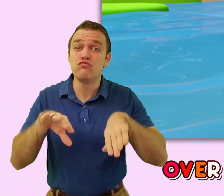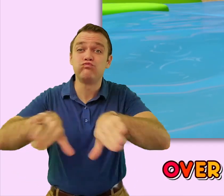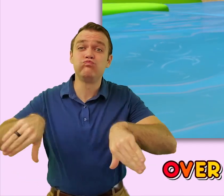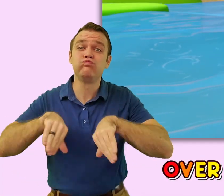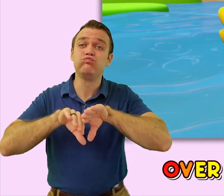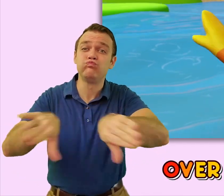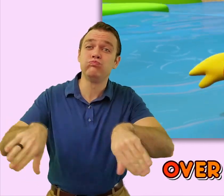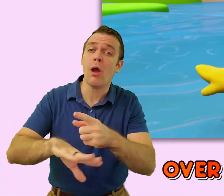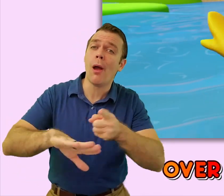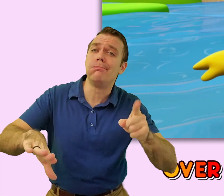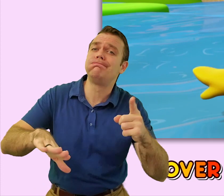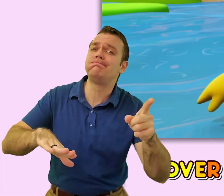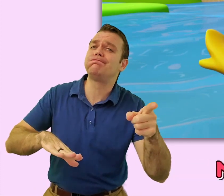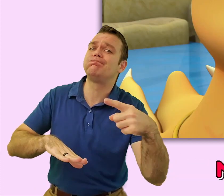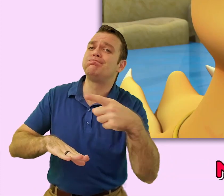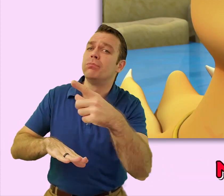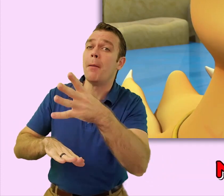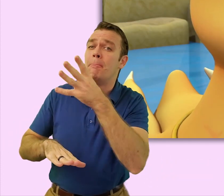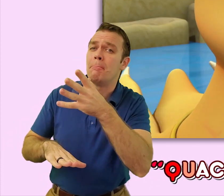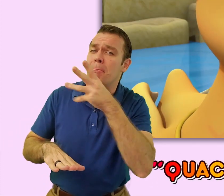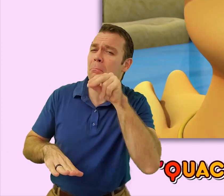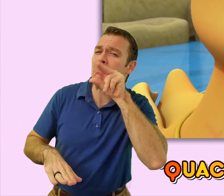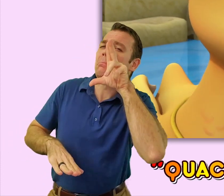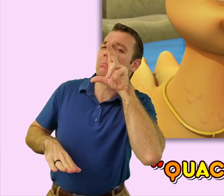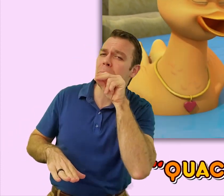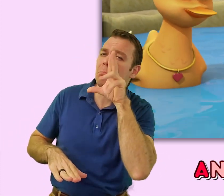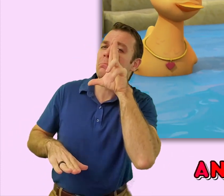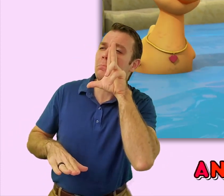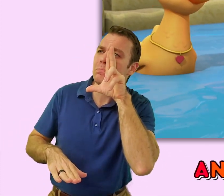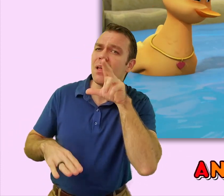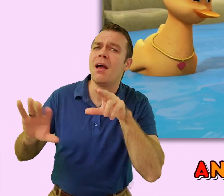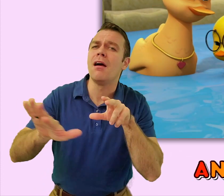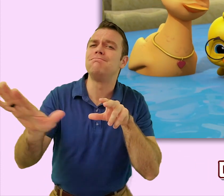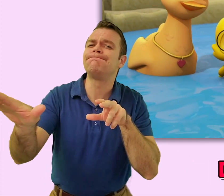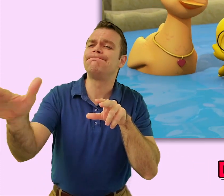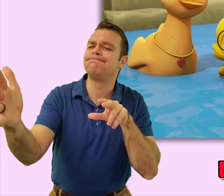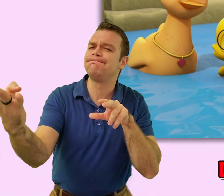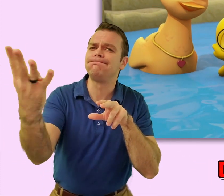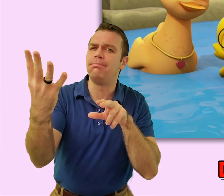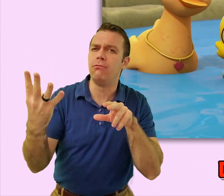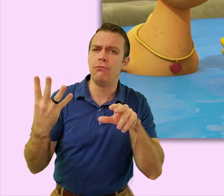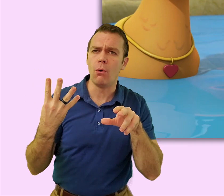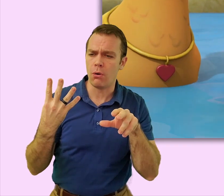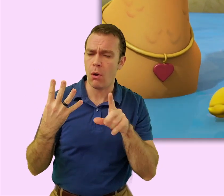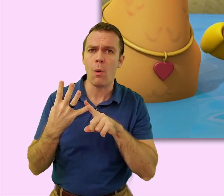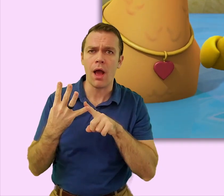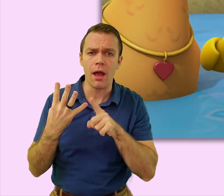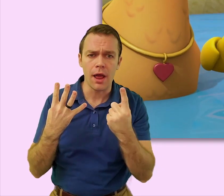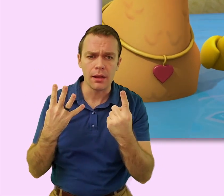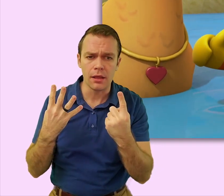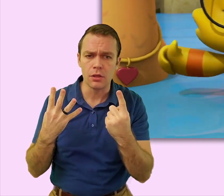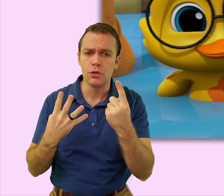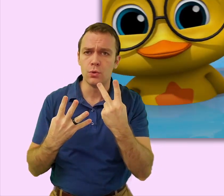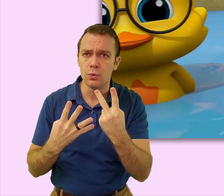day, over the hill and far away. Mother duck said quack, quack, quack, quack, and only 4 little ducks came back.